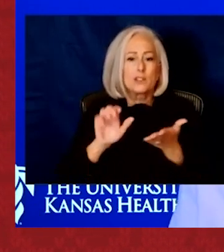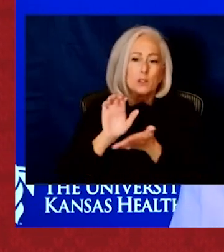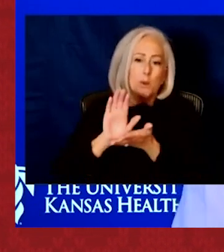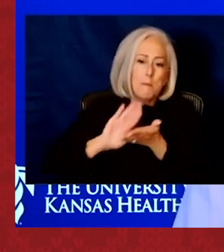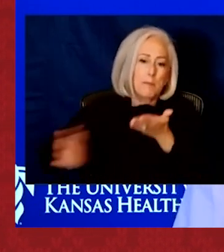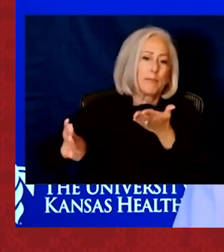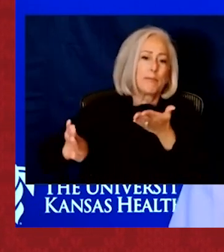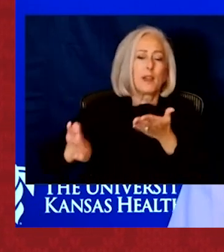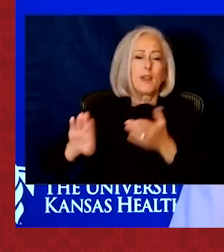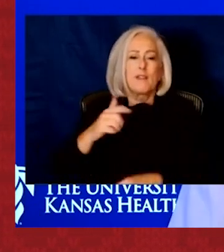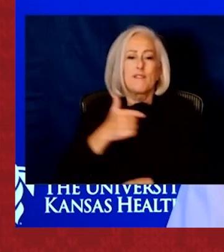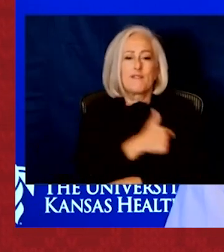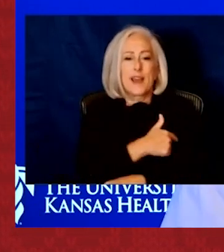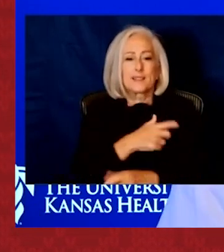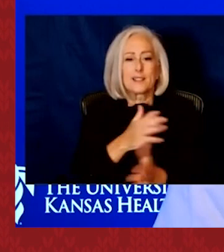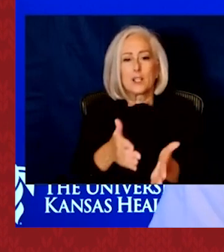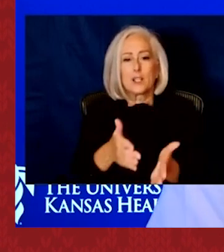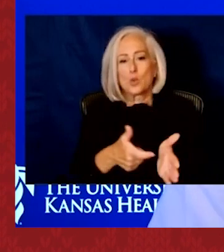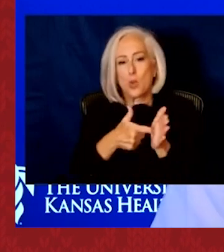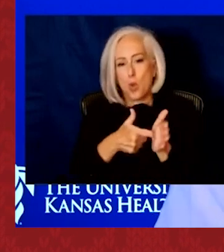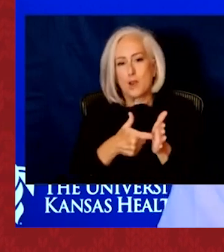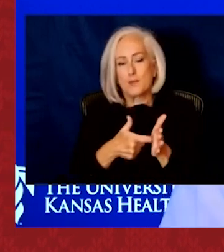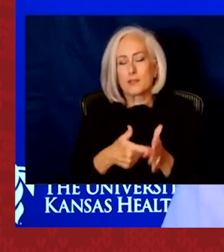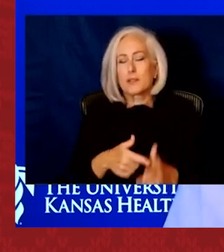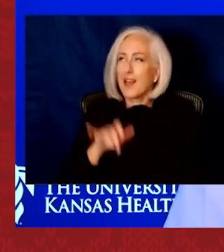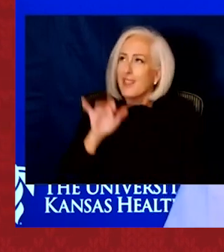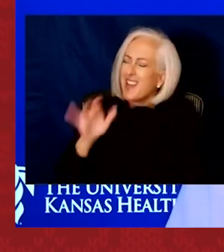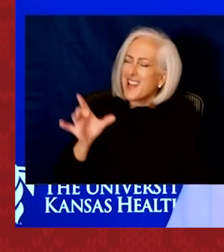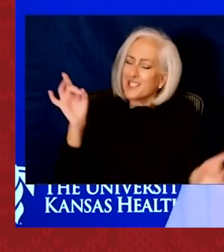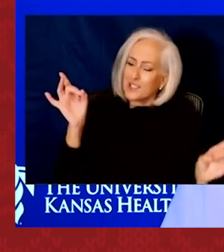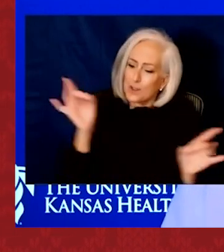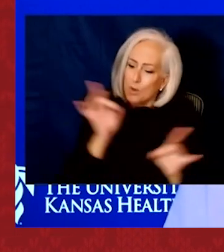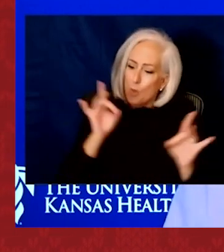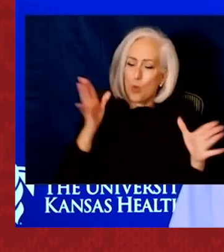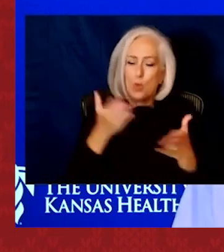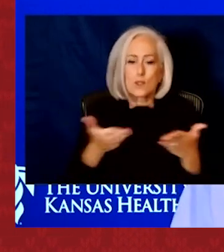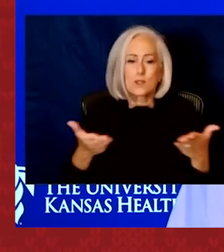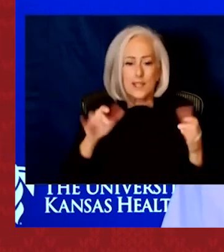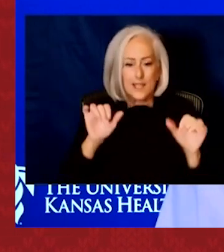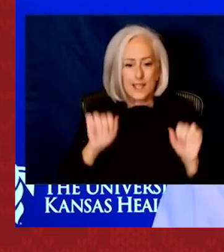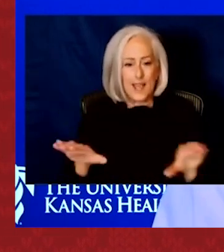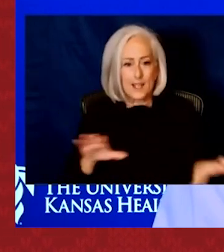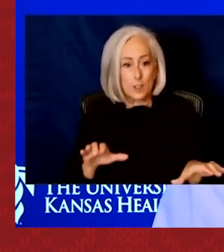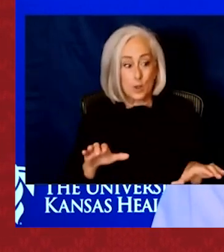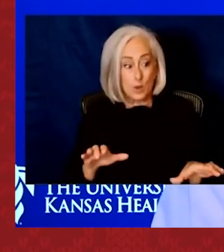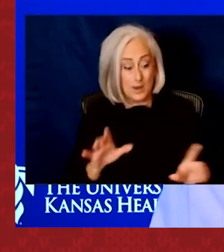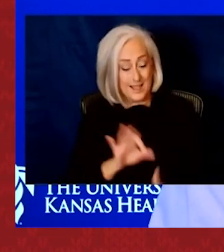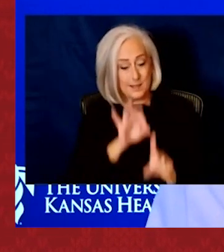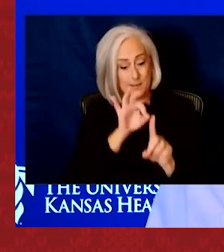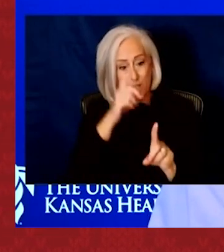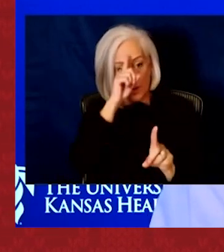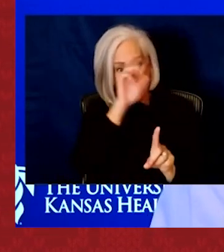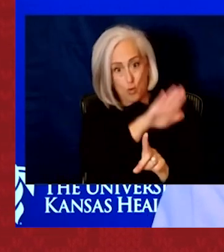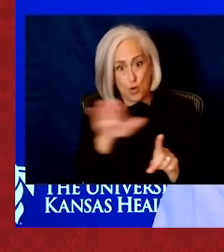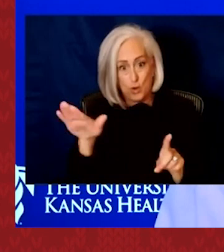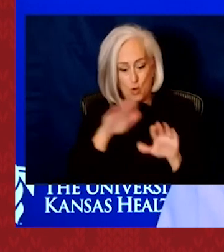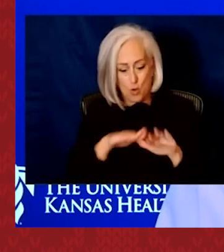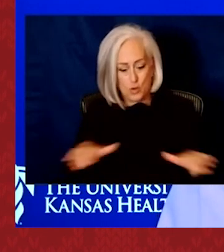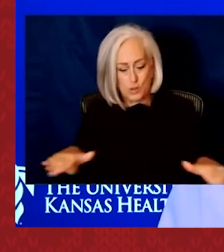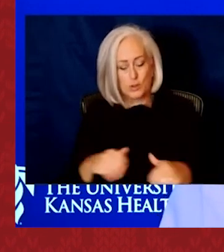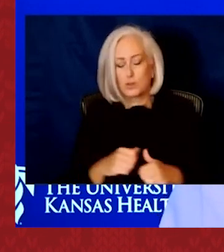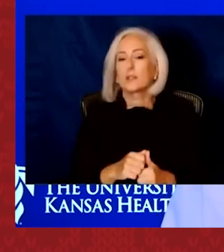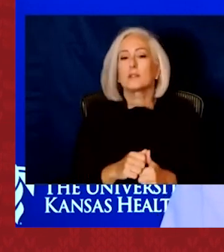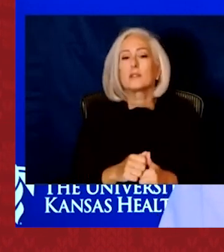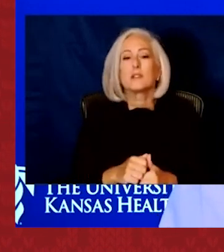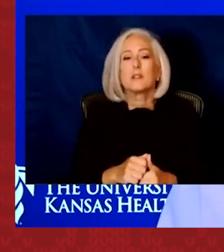thing to do. This is the worst individual health thing you can do for your children. Right now, we have the context of really